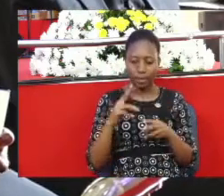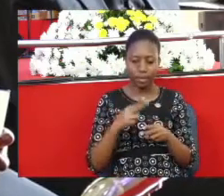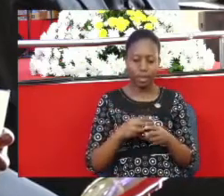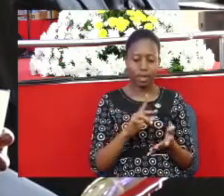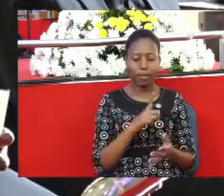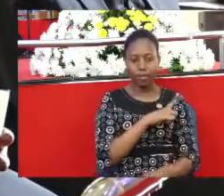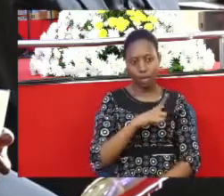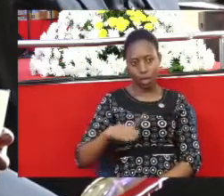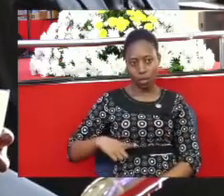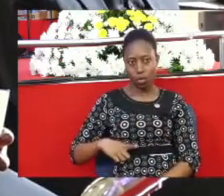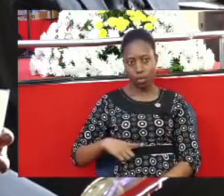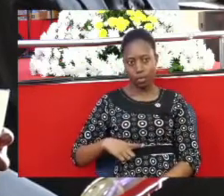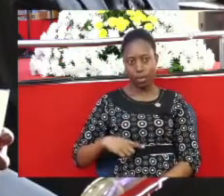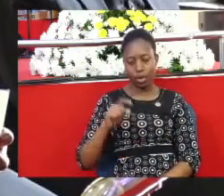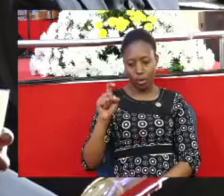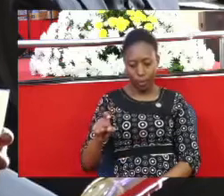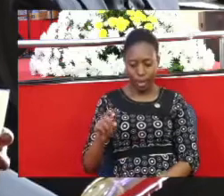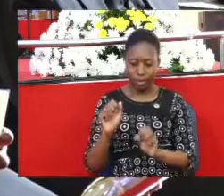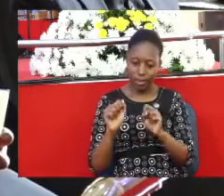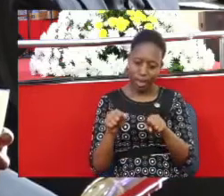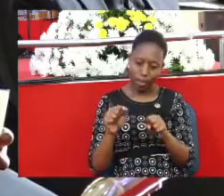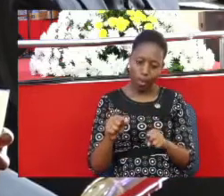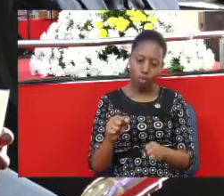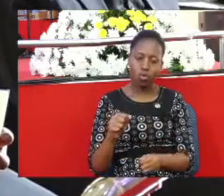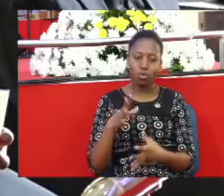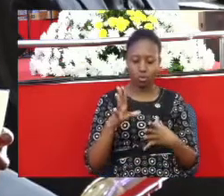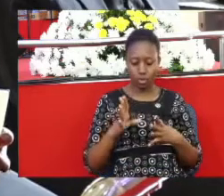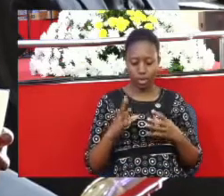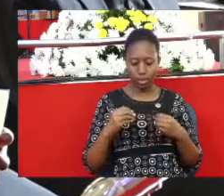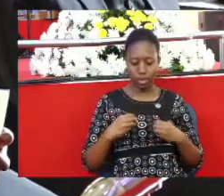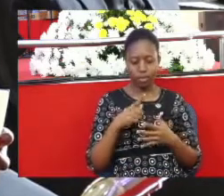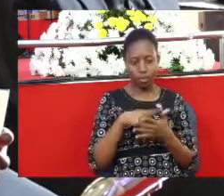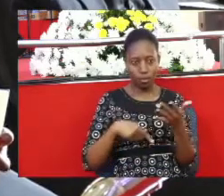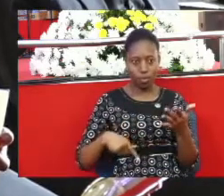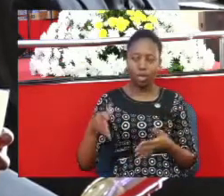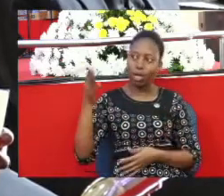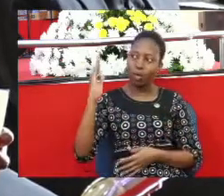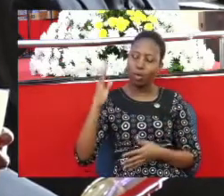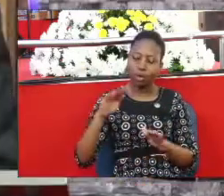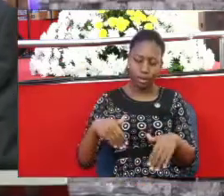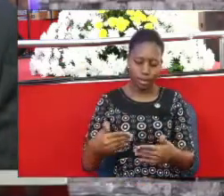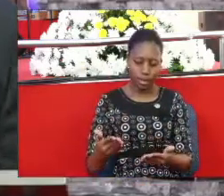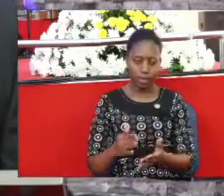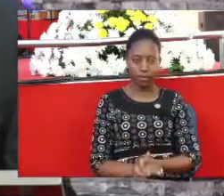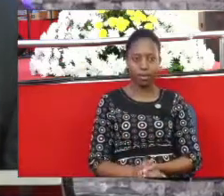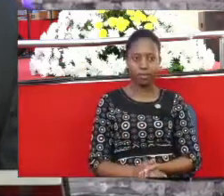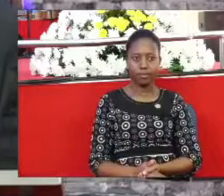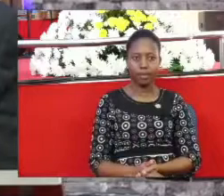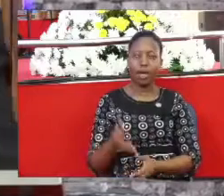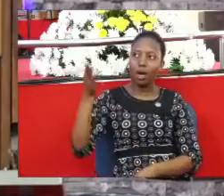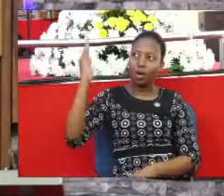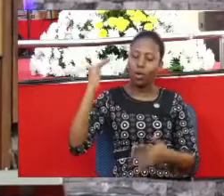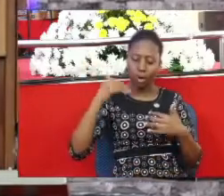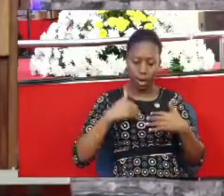position to receive it. Hallelujah. Because God has a purpose and a plan for your life. And he has